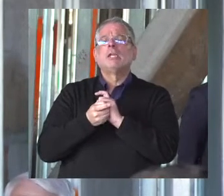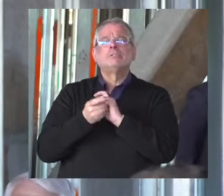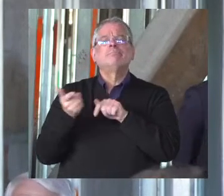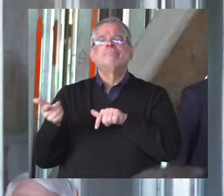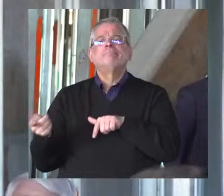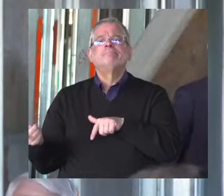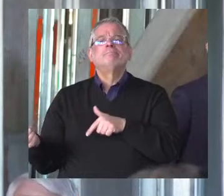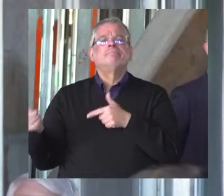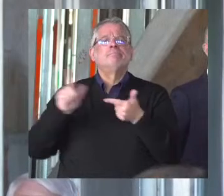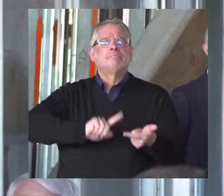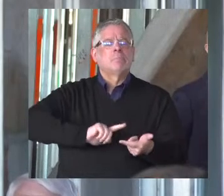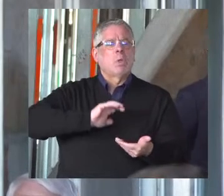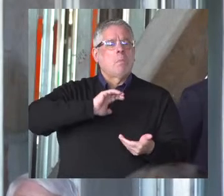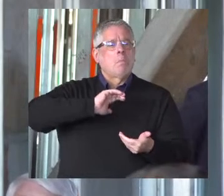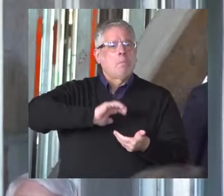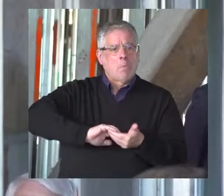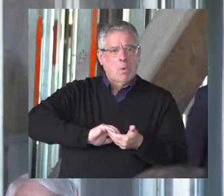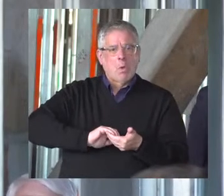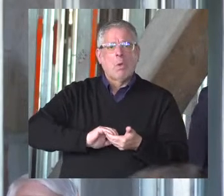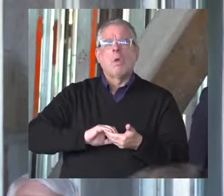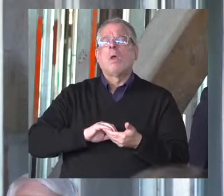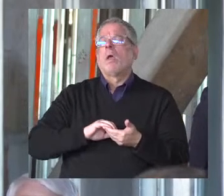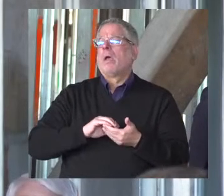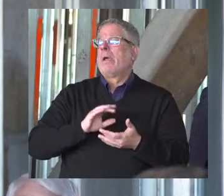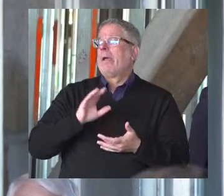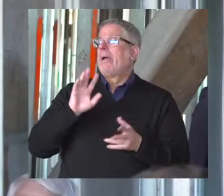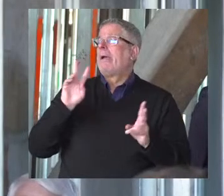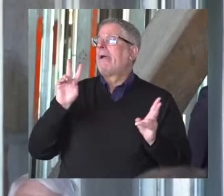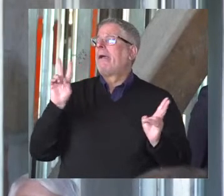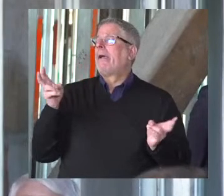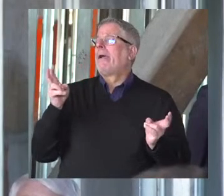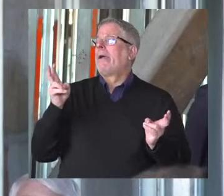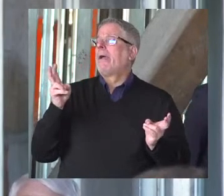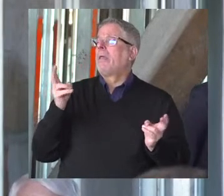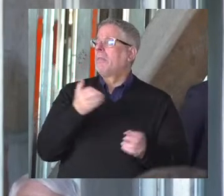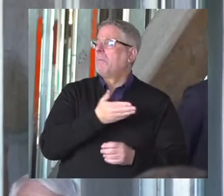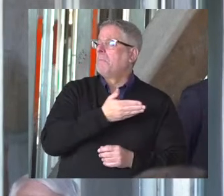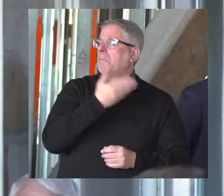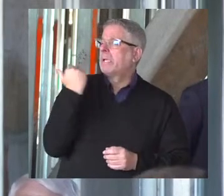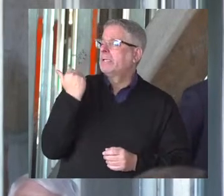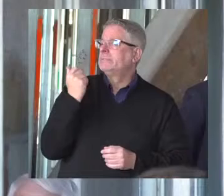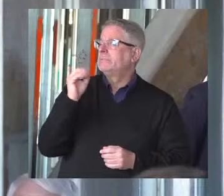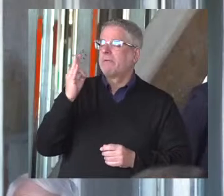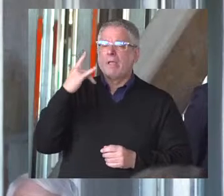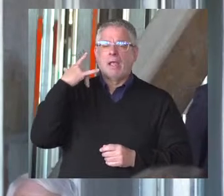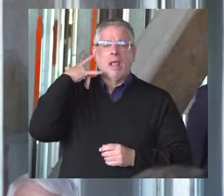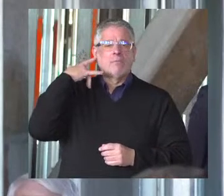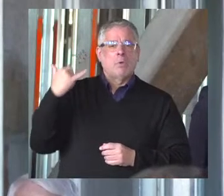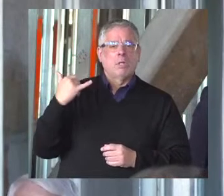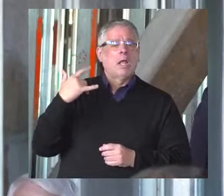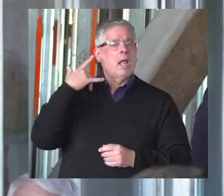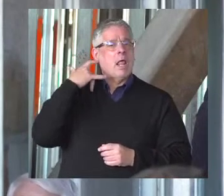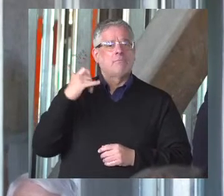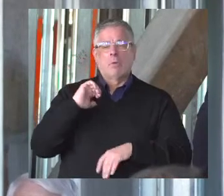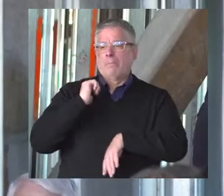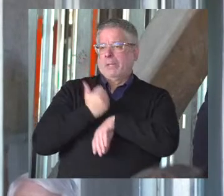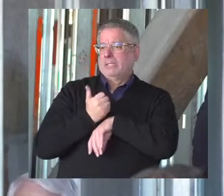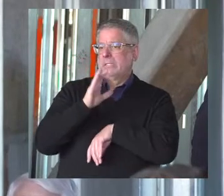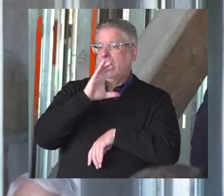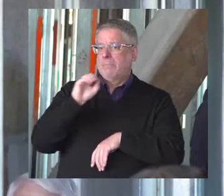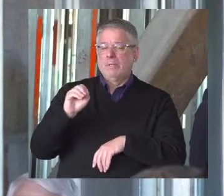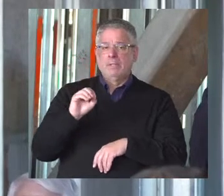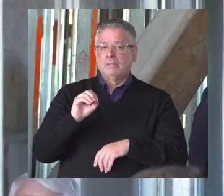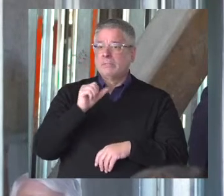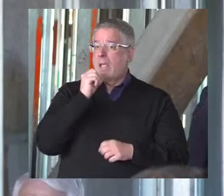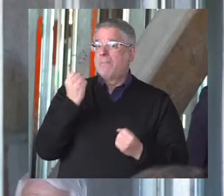in partnership and, again, in the spirit of the best of California. California-based company that not